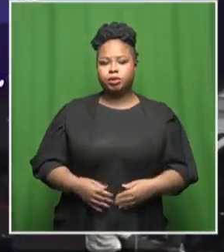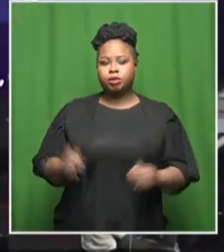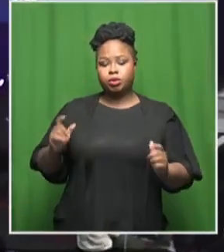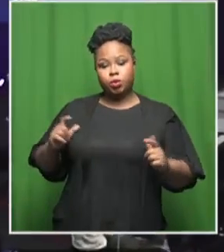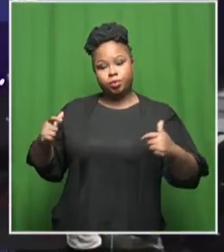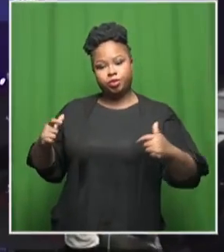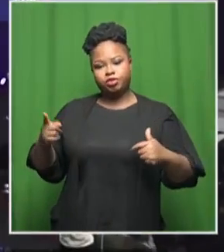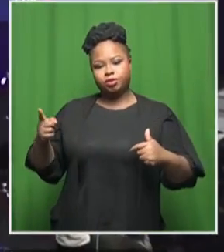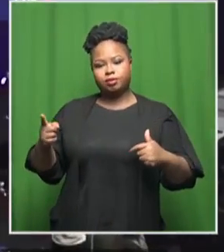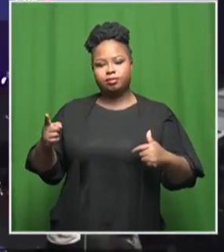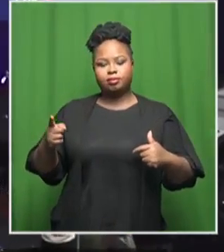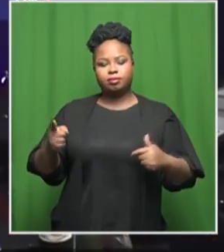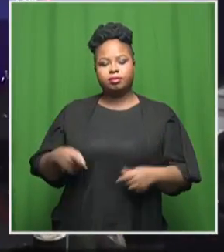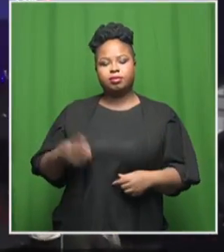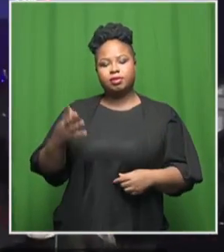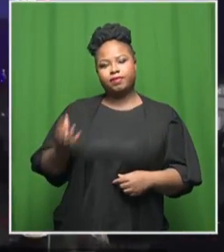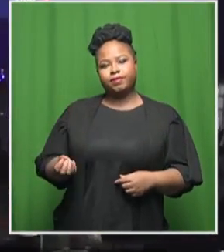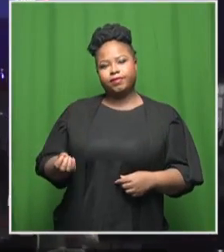the